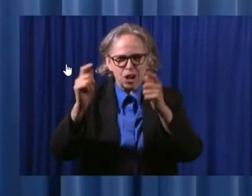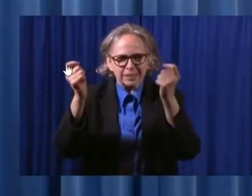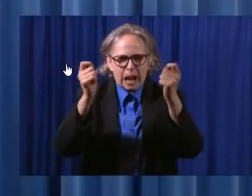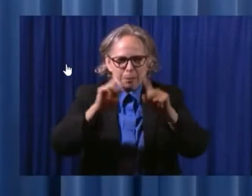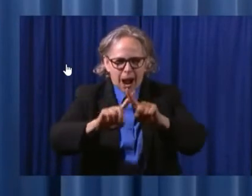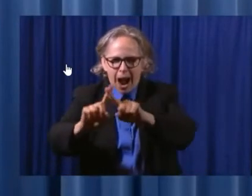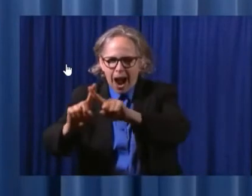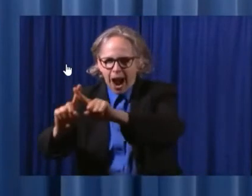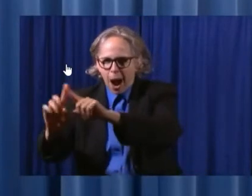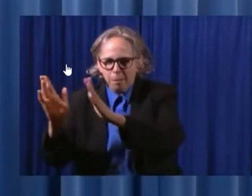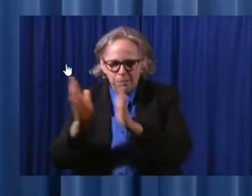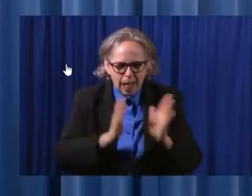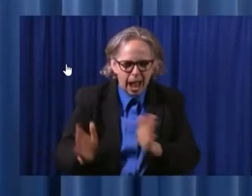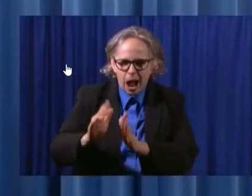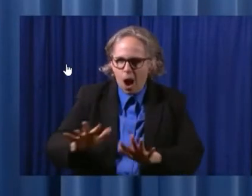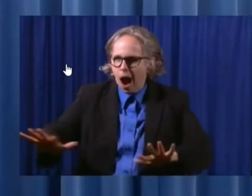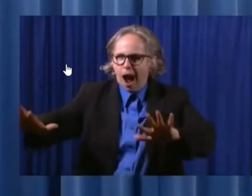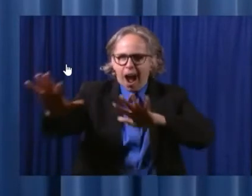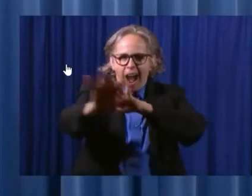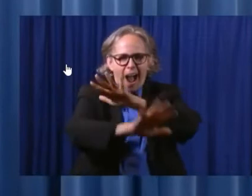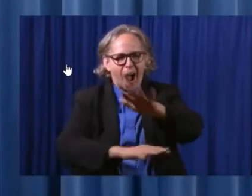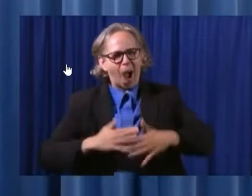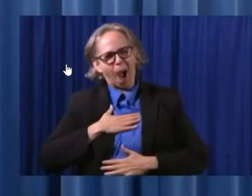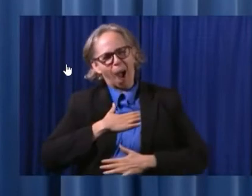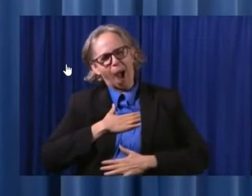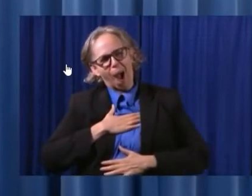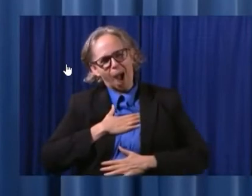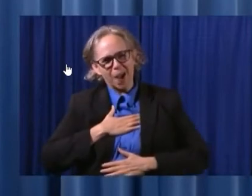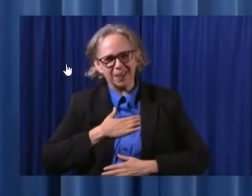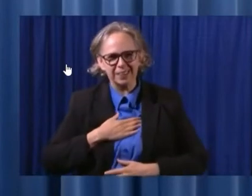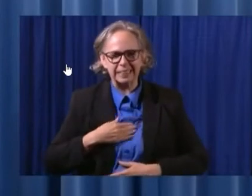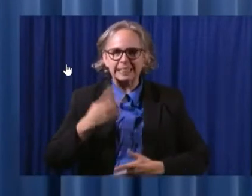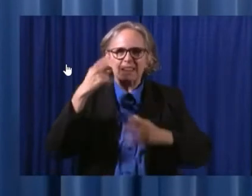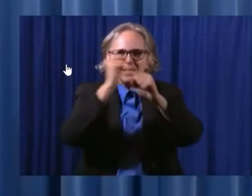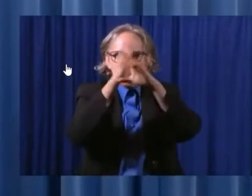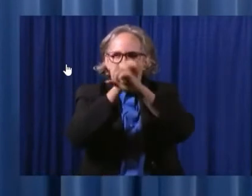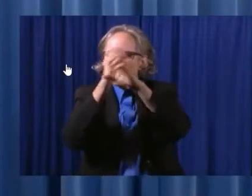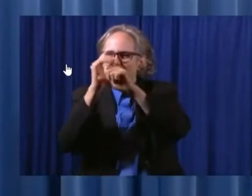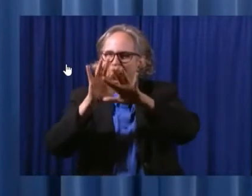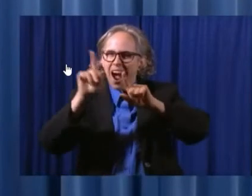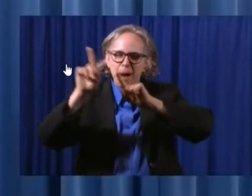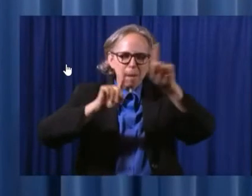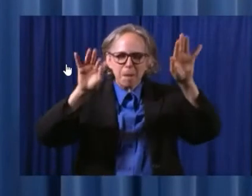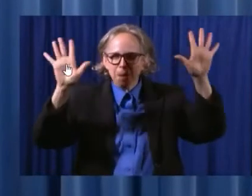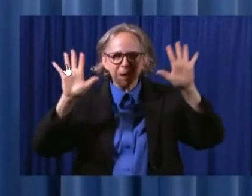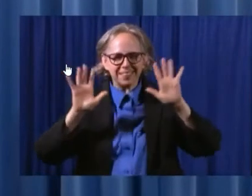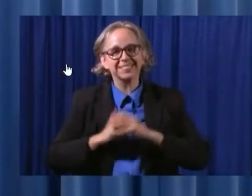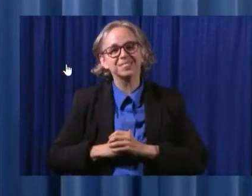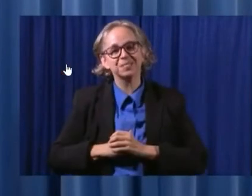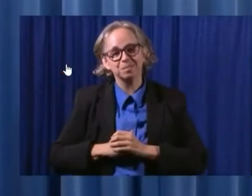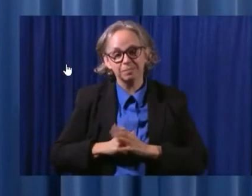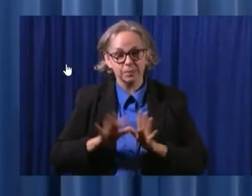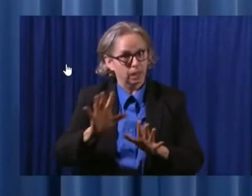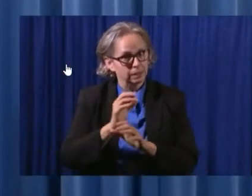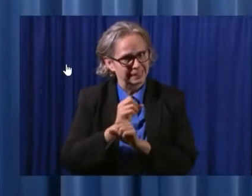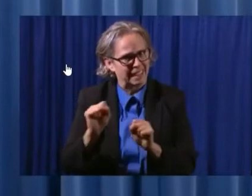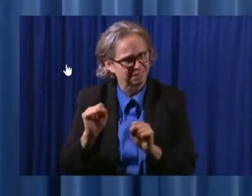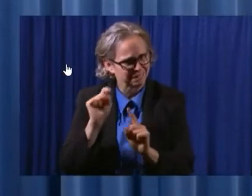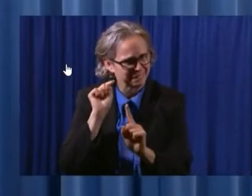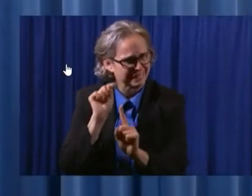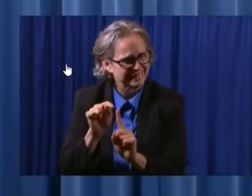and people with stars, and we're going to see fireworks and a lot of things where people can stay safe, but really have